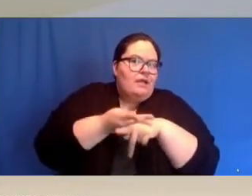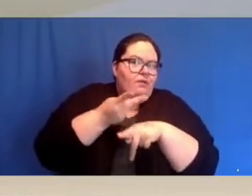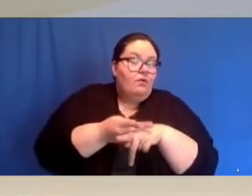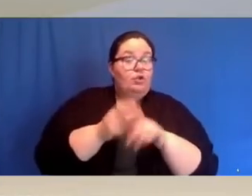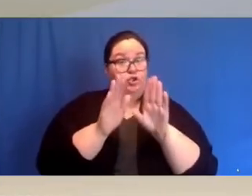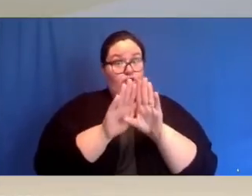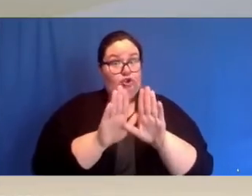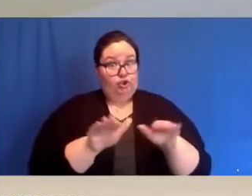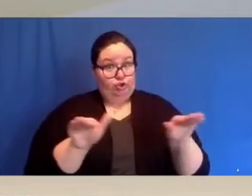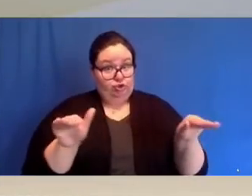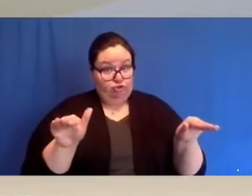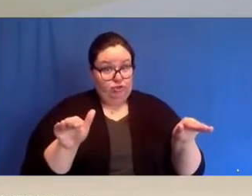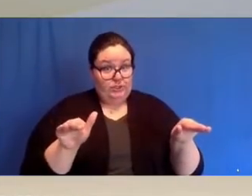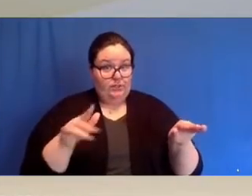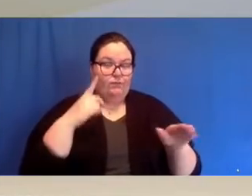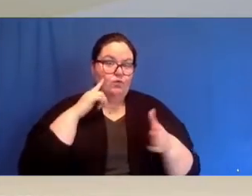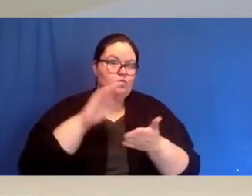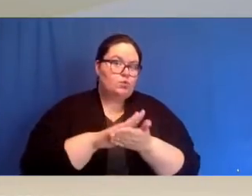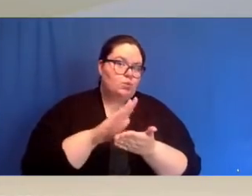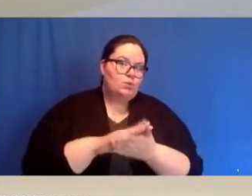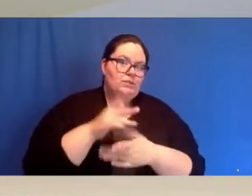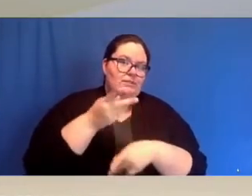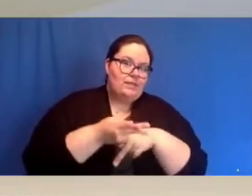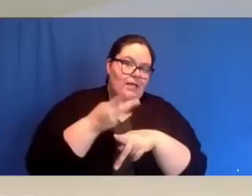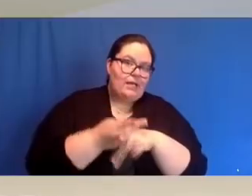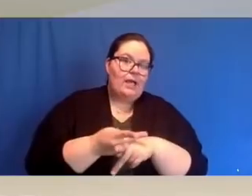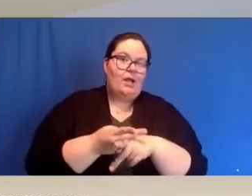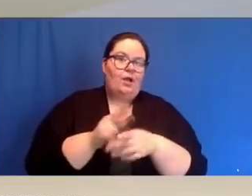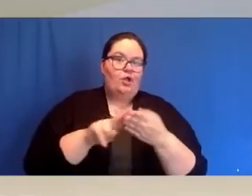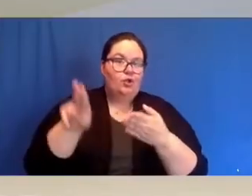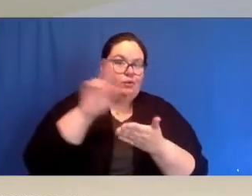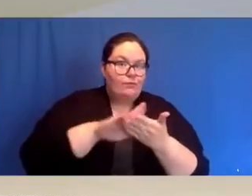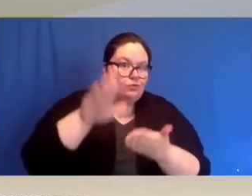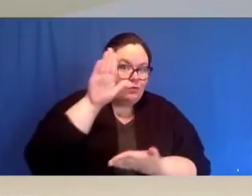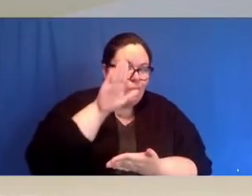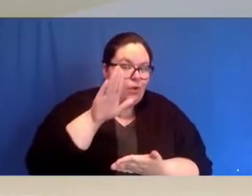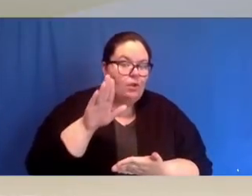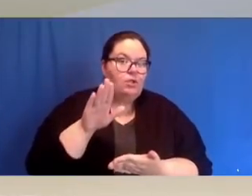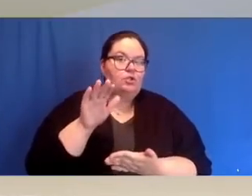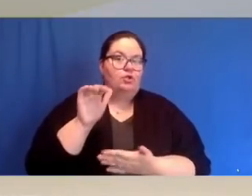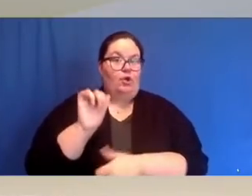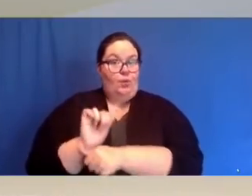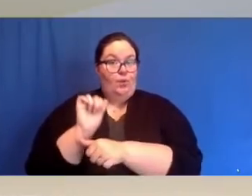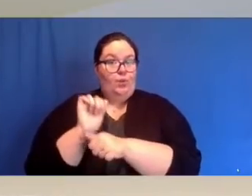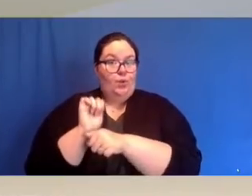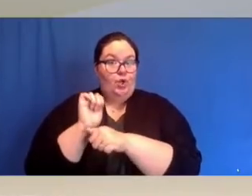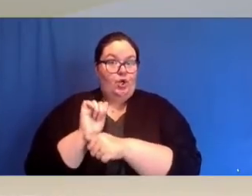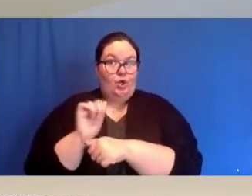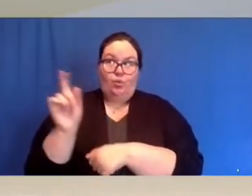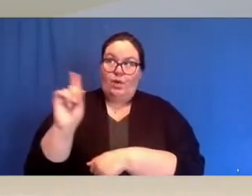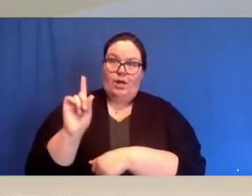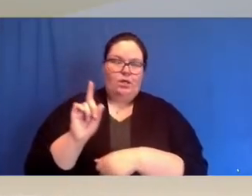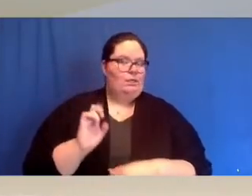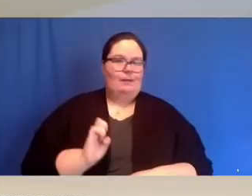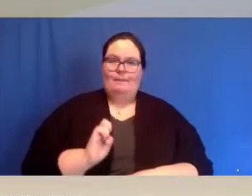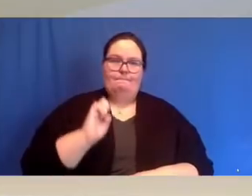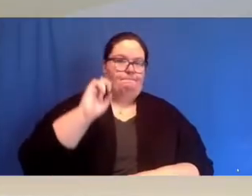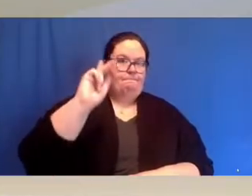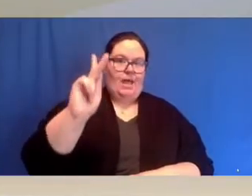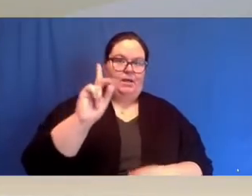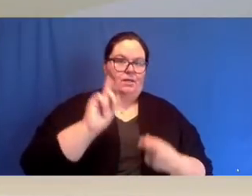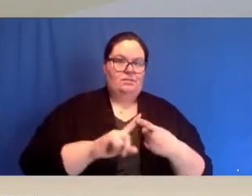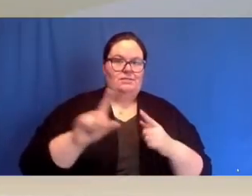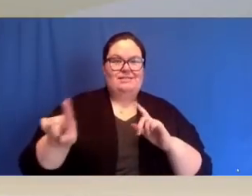Children for school, daycare, post-secondary, and work where possible should not go back until they've had a